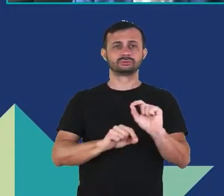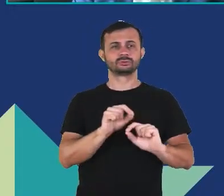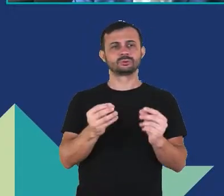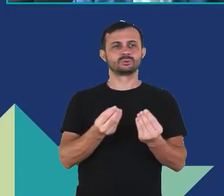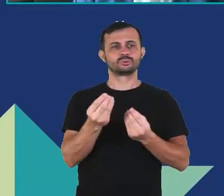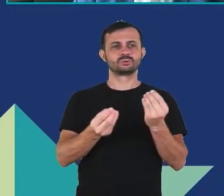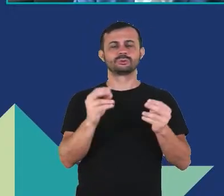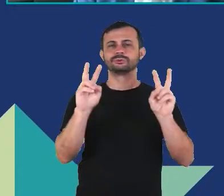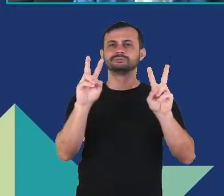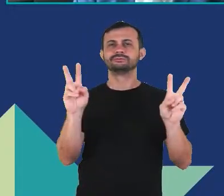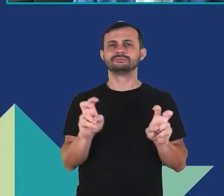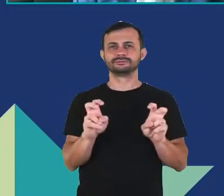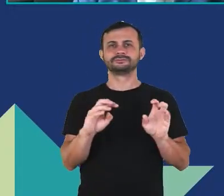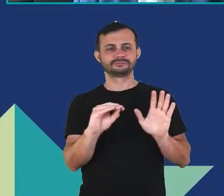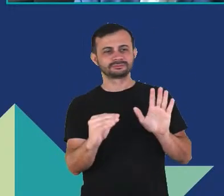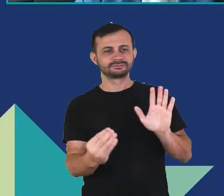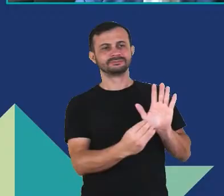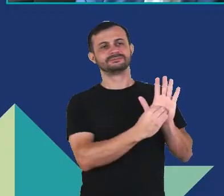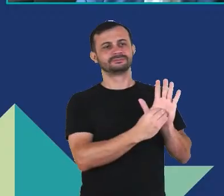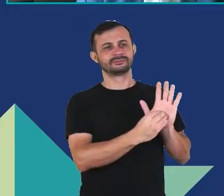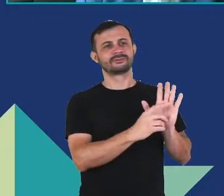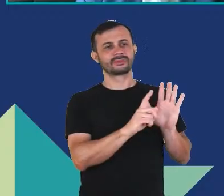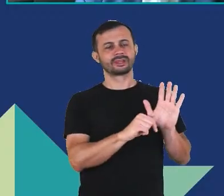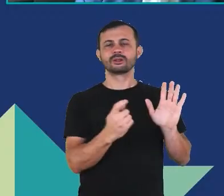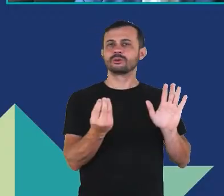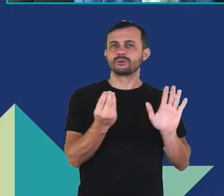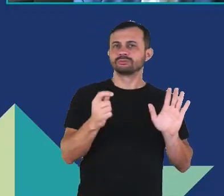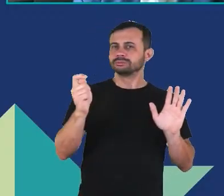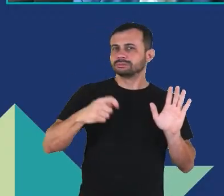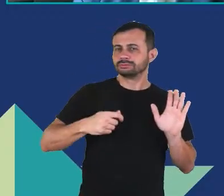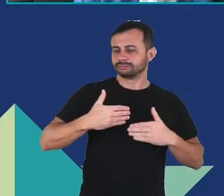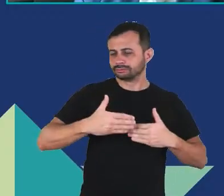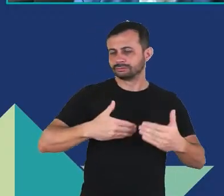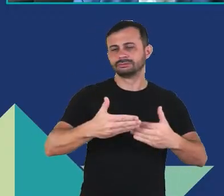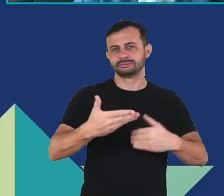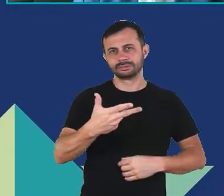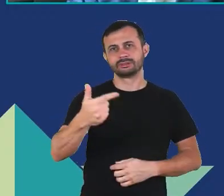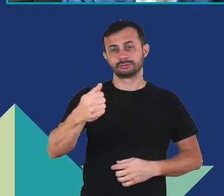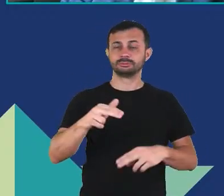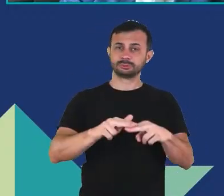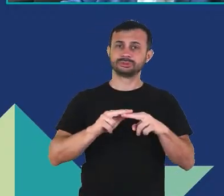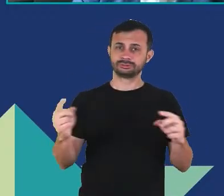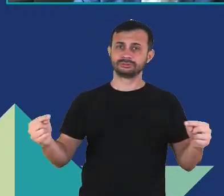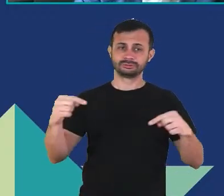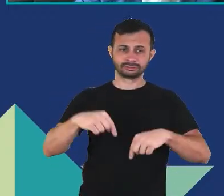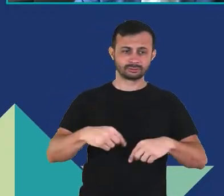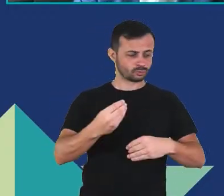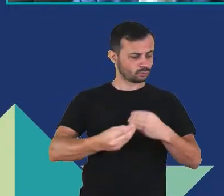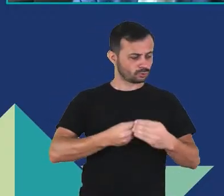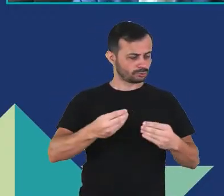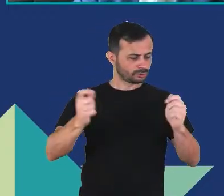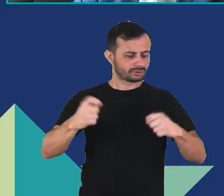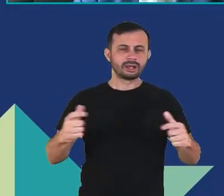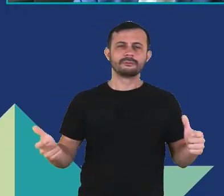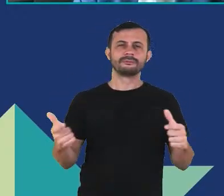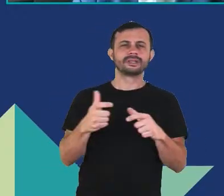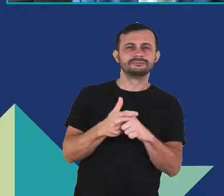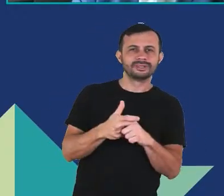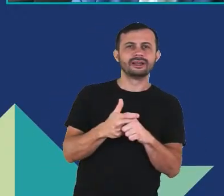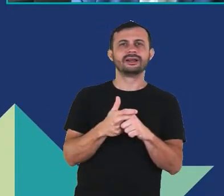can improve, actually. That's why we are here. How can we improve, mitigate, and minimize water management risks?